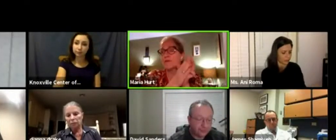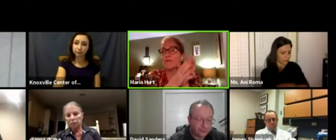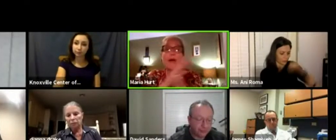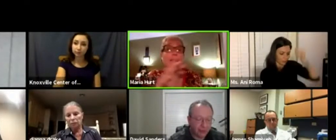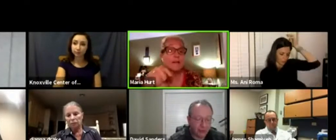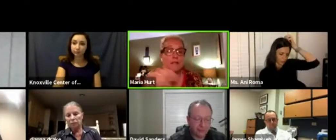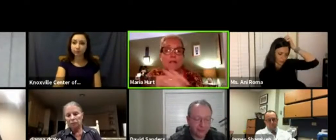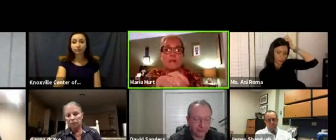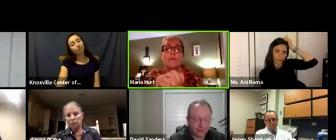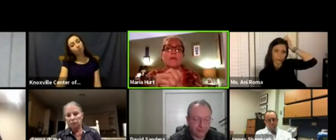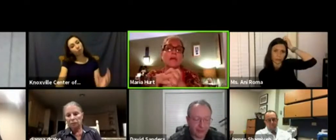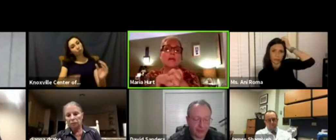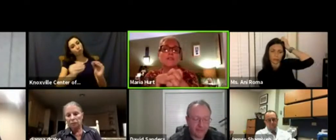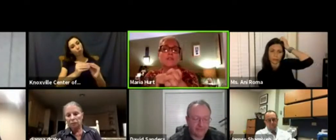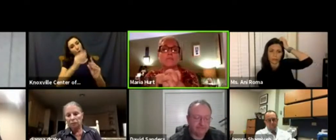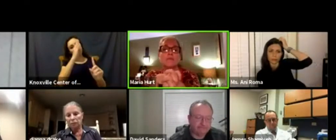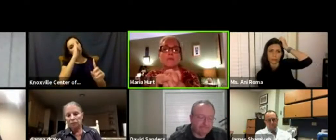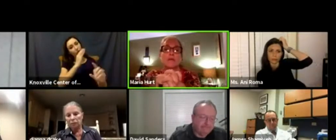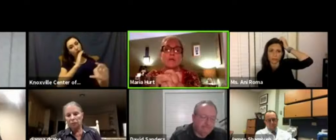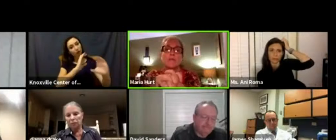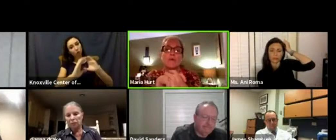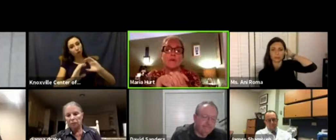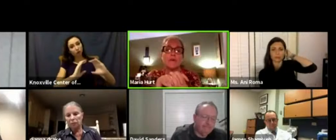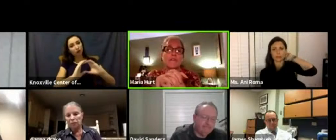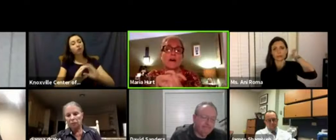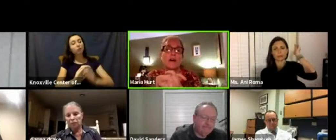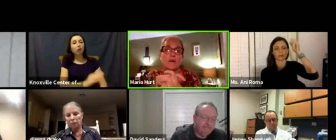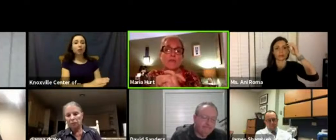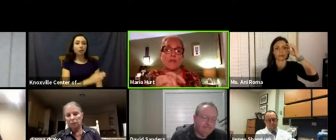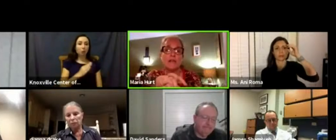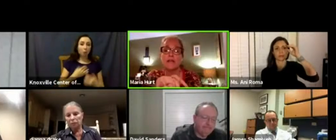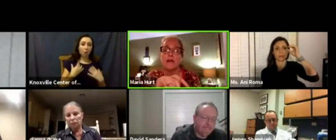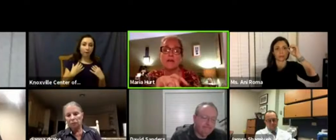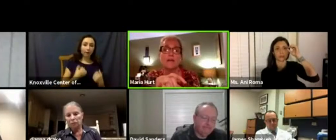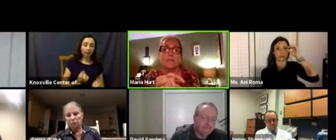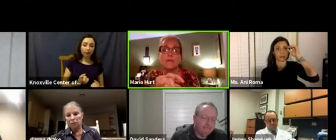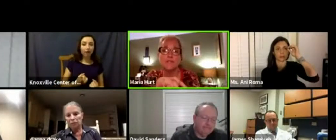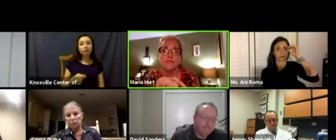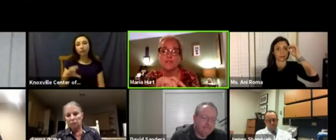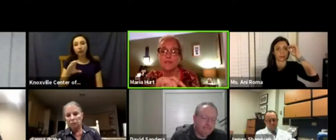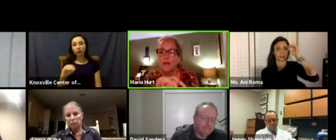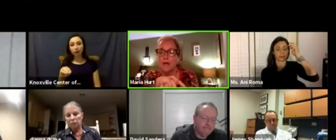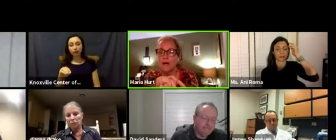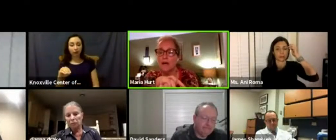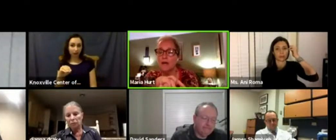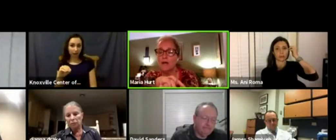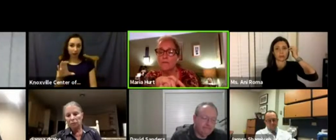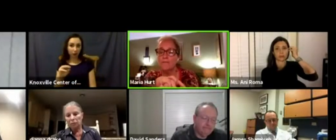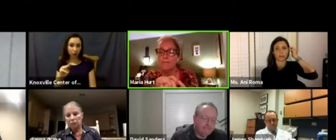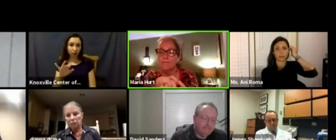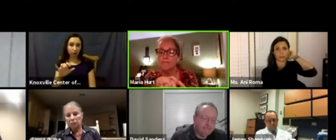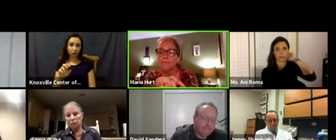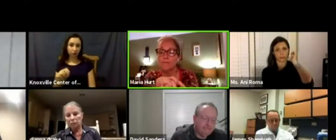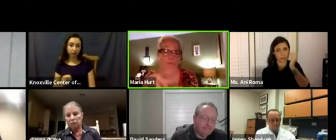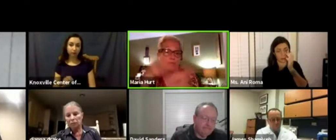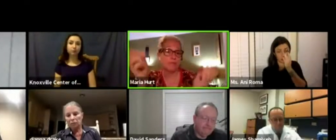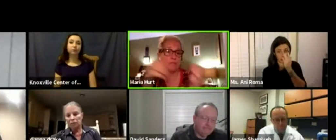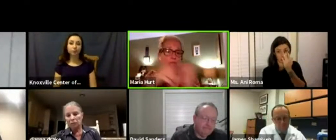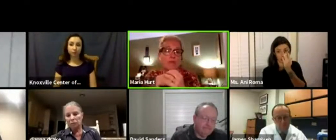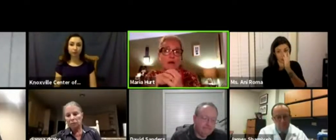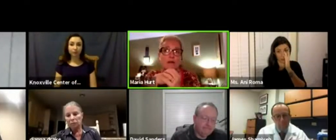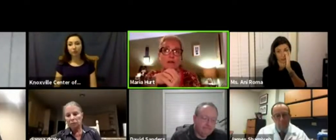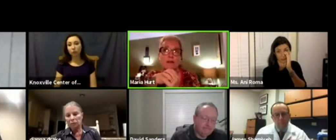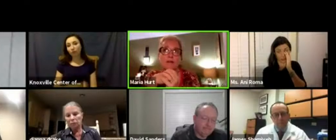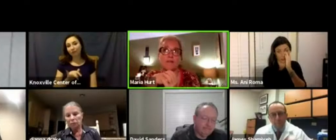more direct communication between the Board of Health and County Commission. So that's